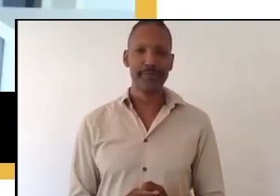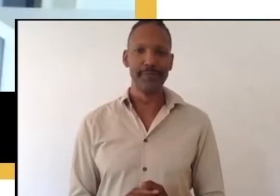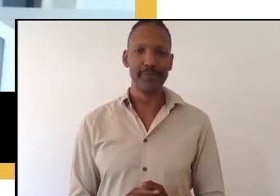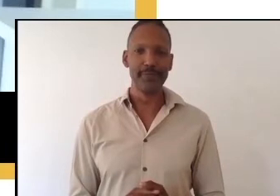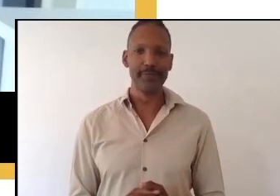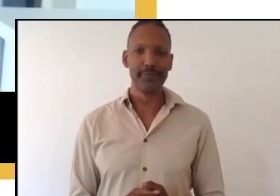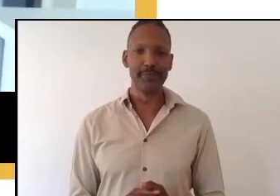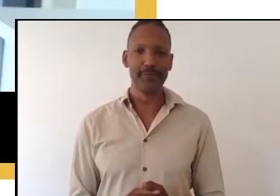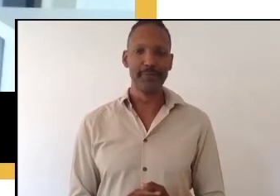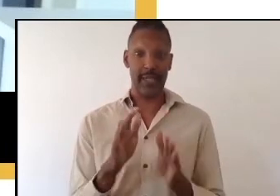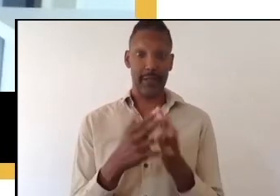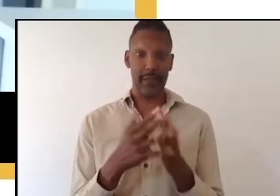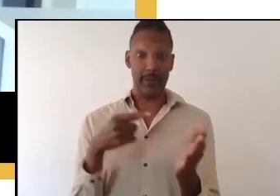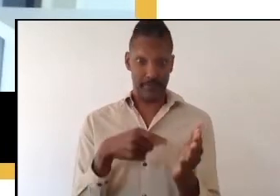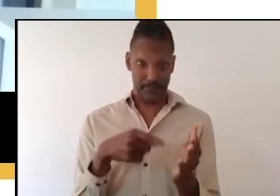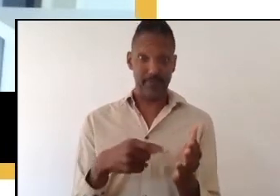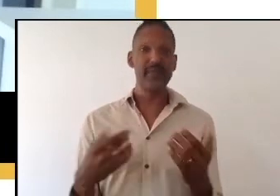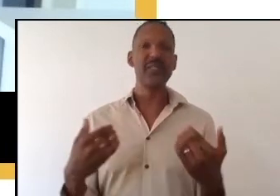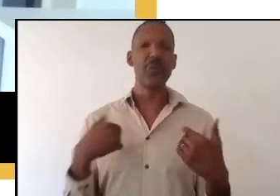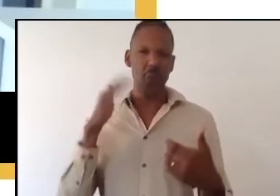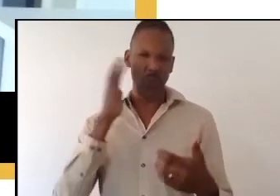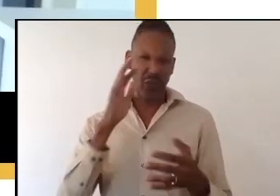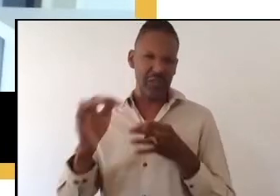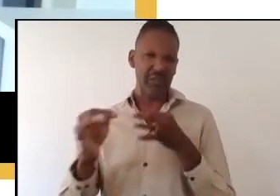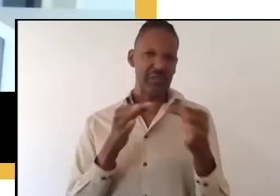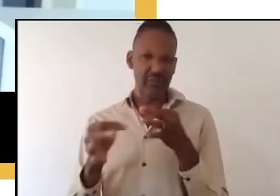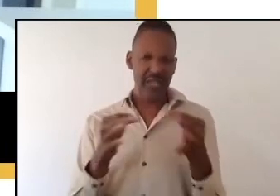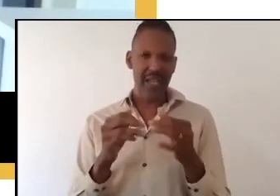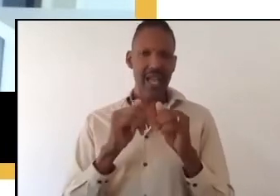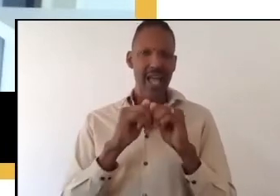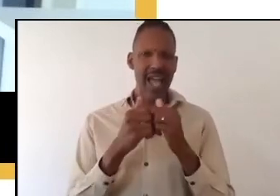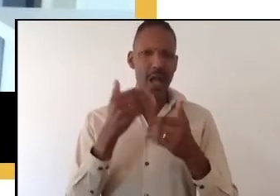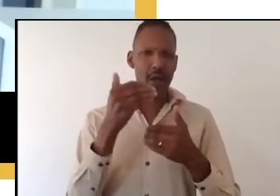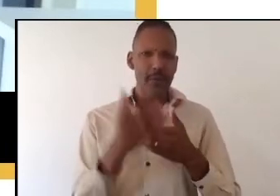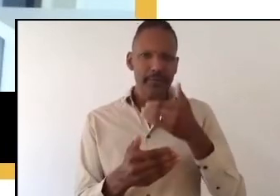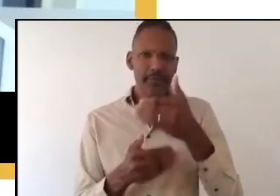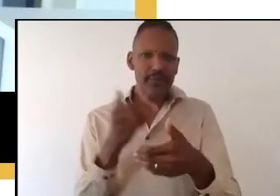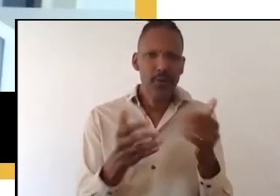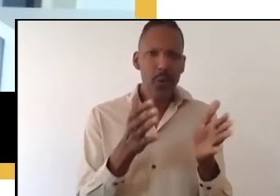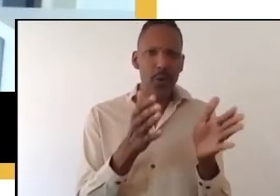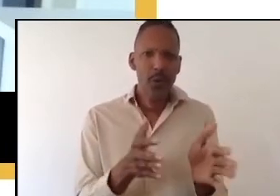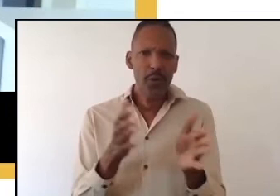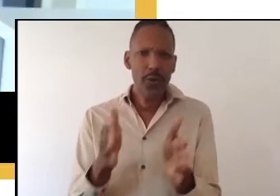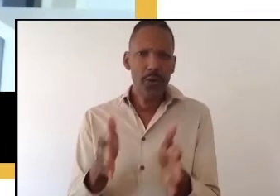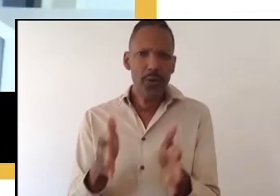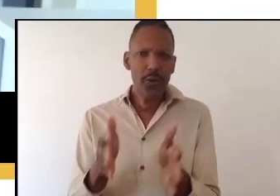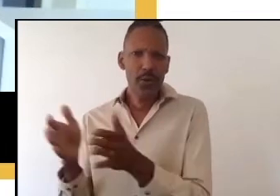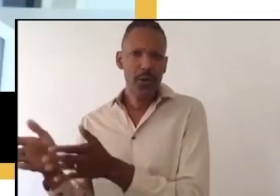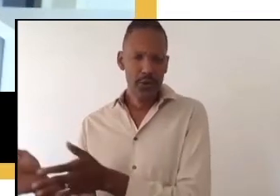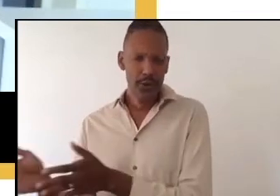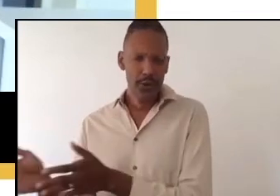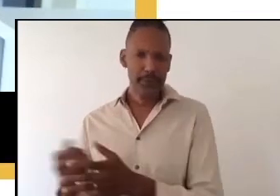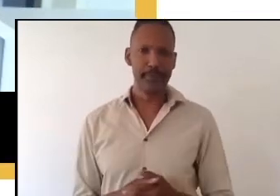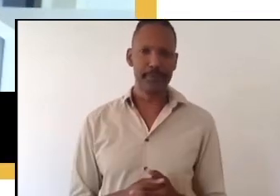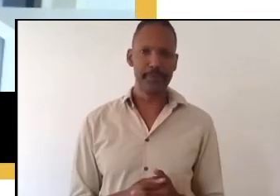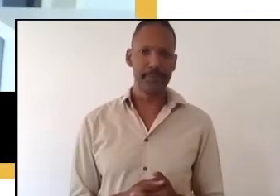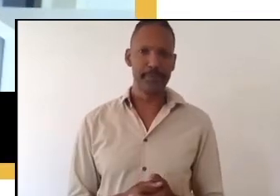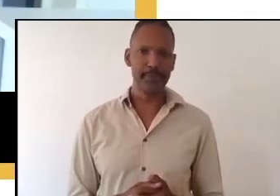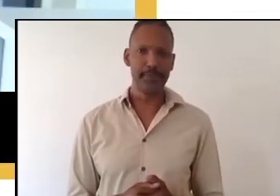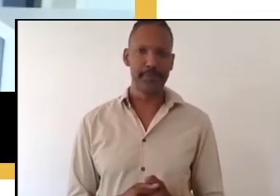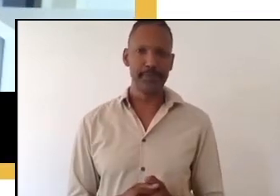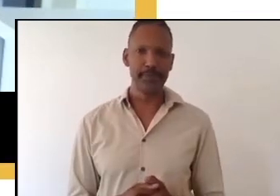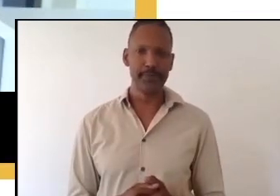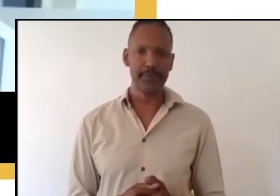give instructions on how to prepare for the reading. And